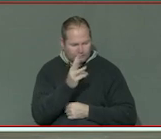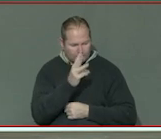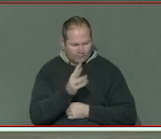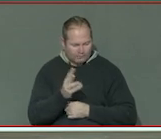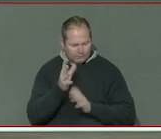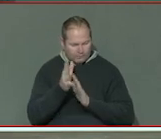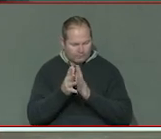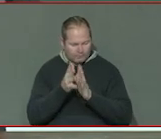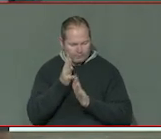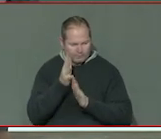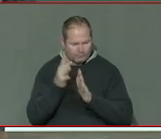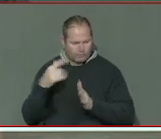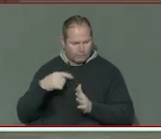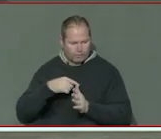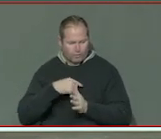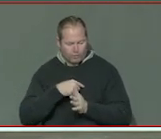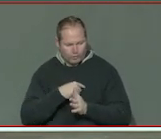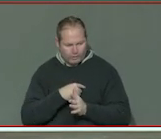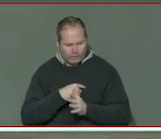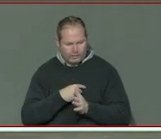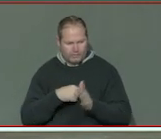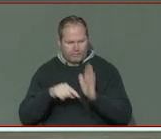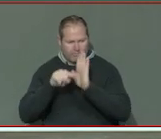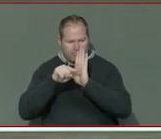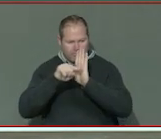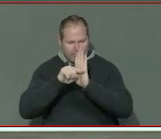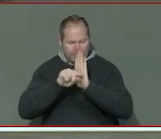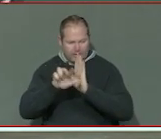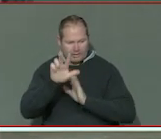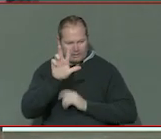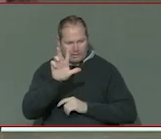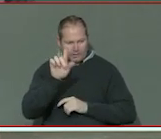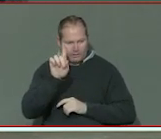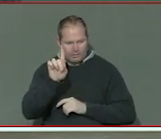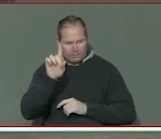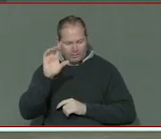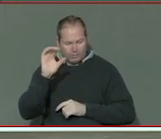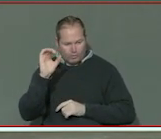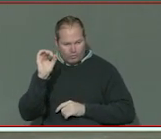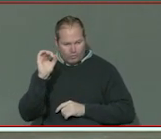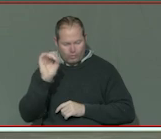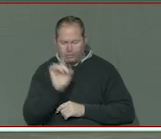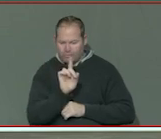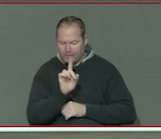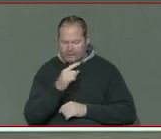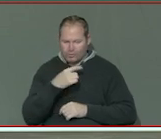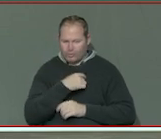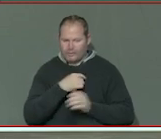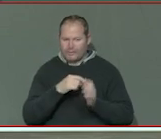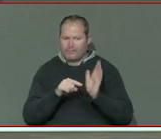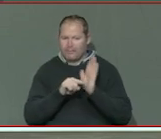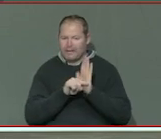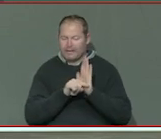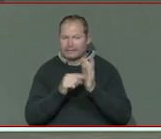recorded a minus 810 Rand. And we were supposed to minus